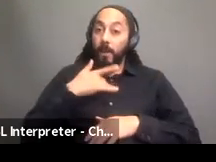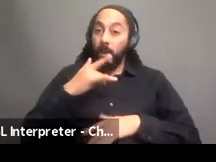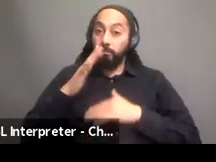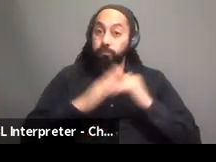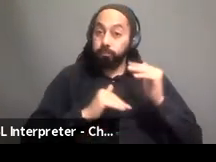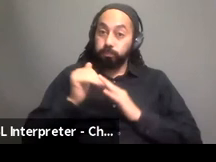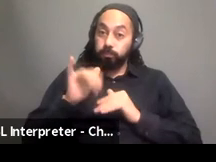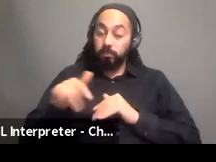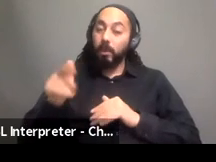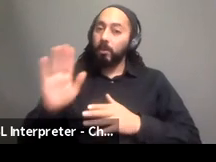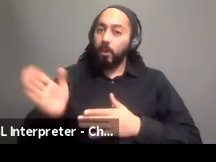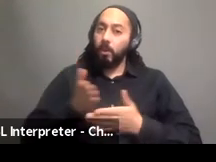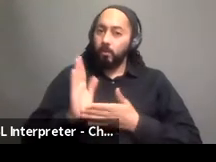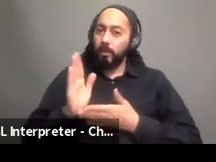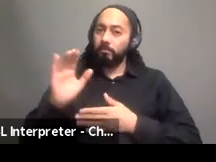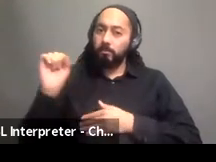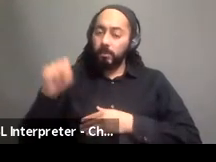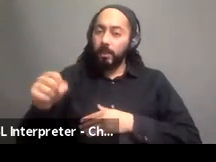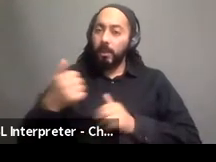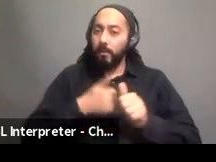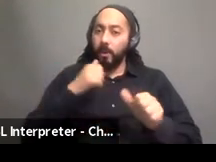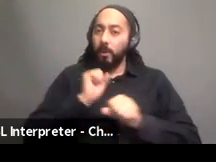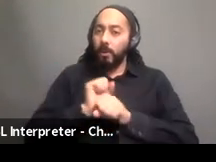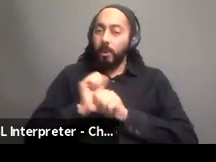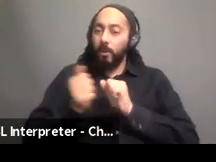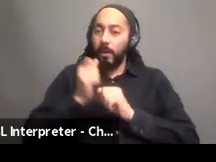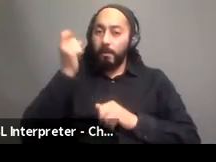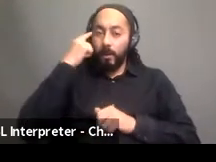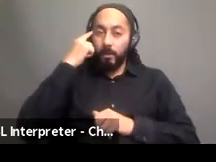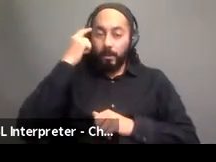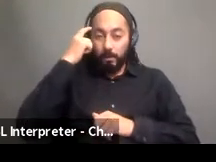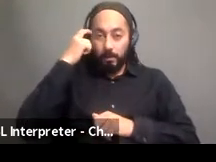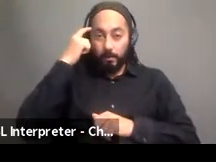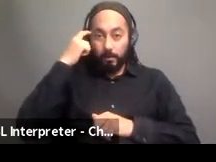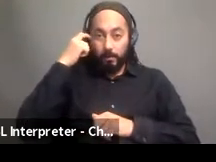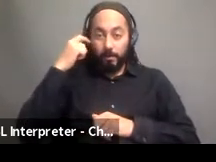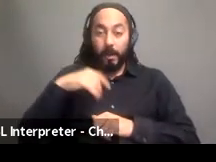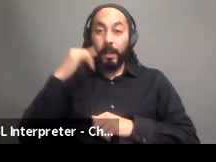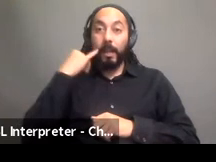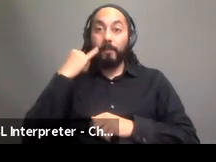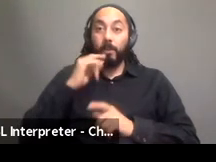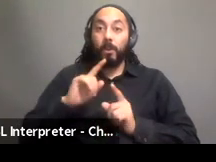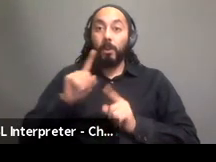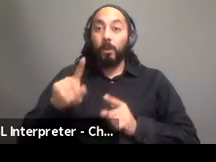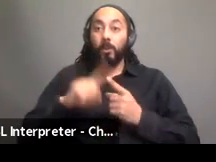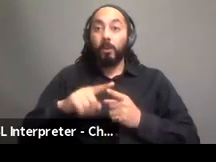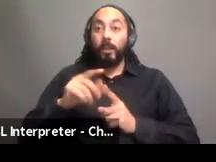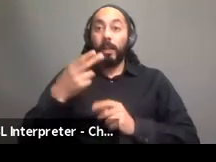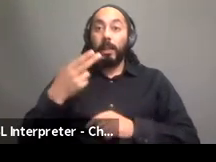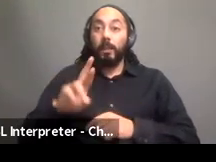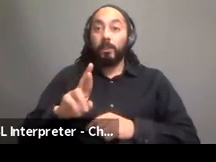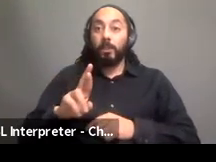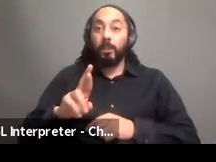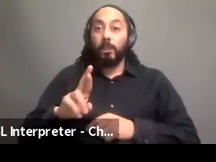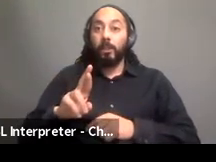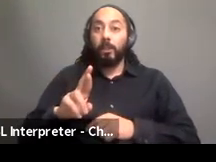within your rights to try and avoid working with the boss. But if you go to HR and ask them to investigate, there might be